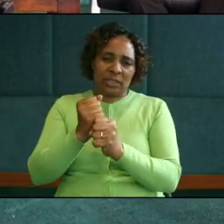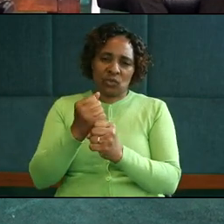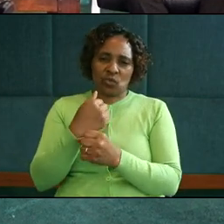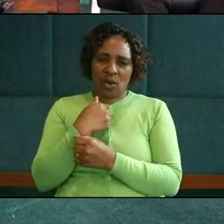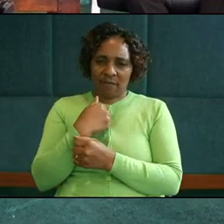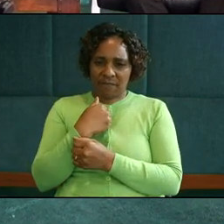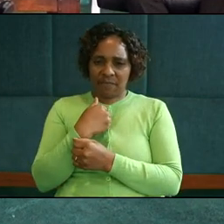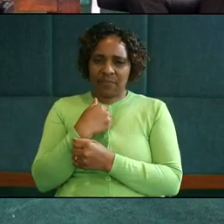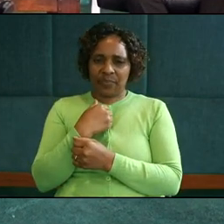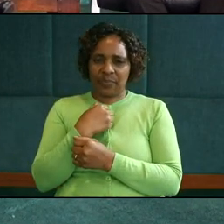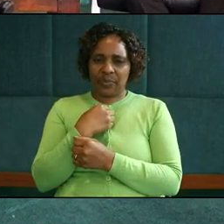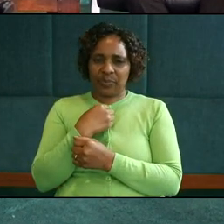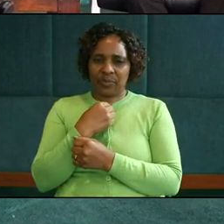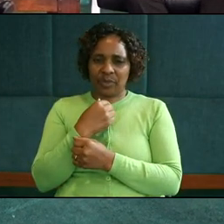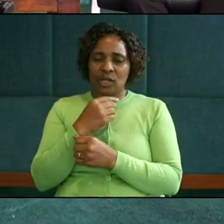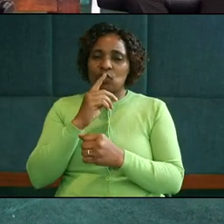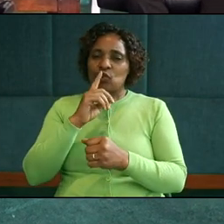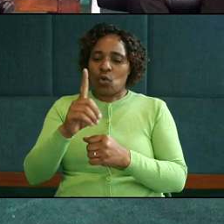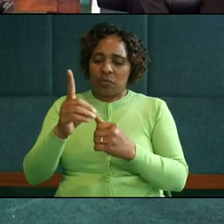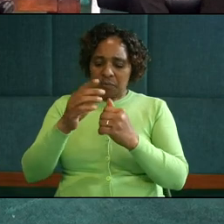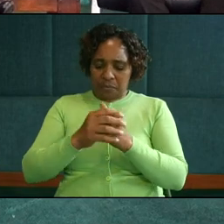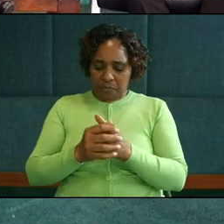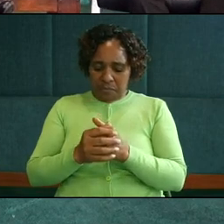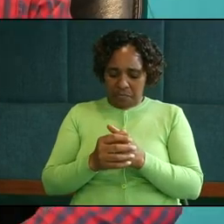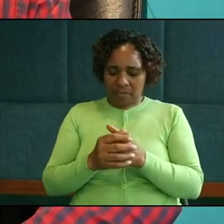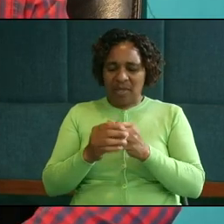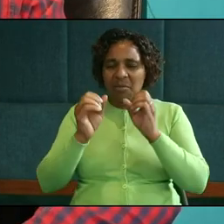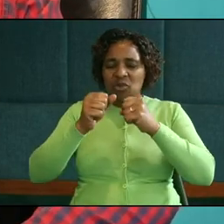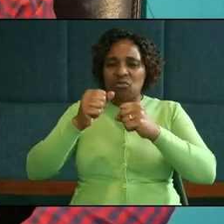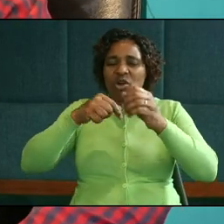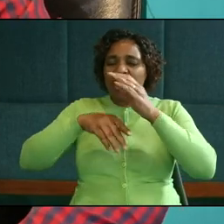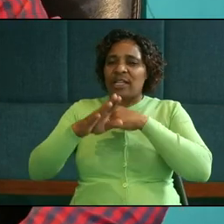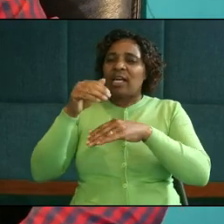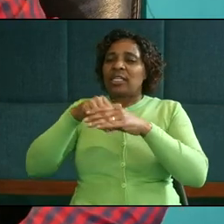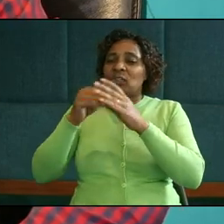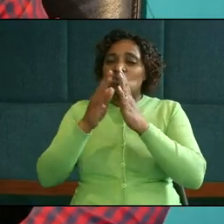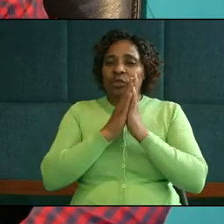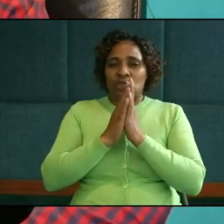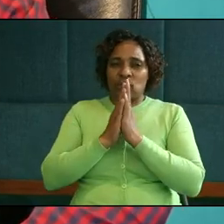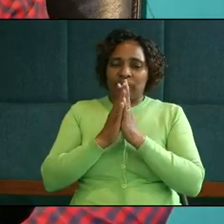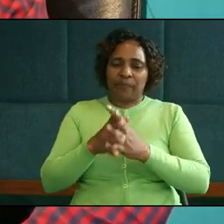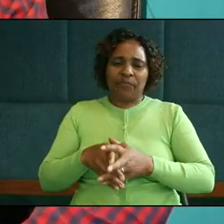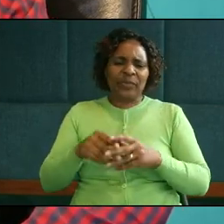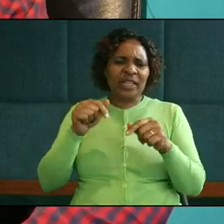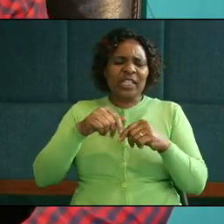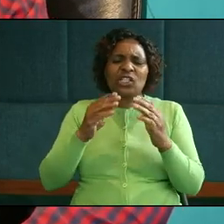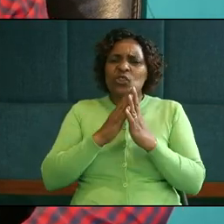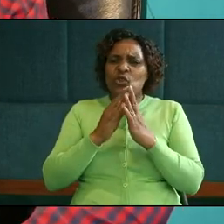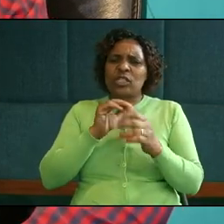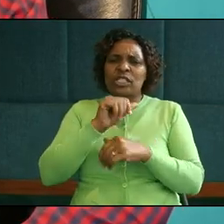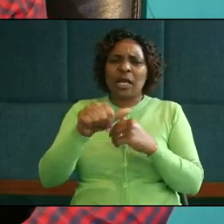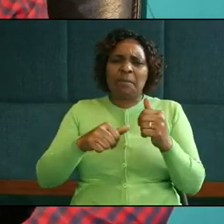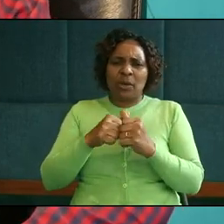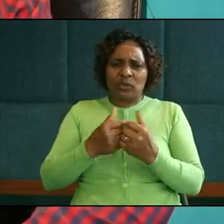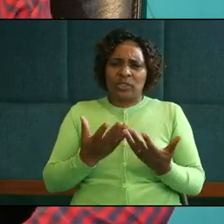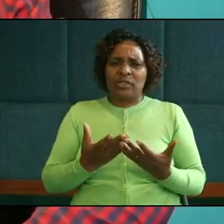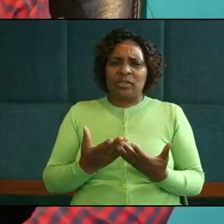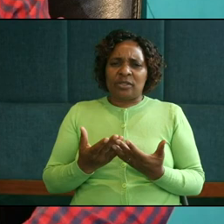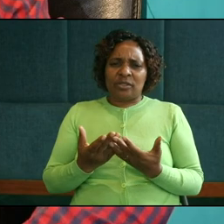Yeah. Mm-hmm. So let's get into the story. And this story is about